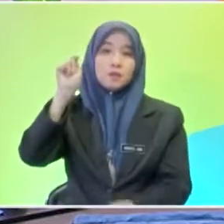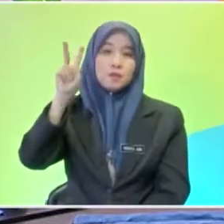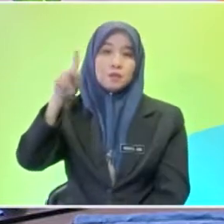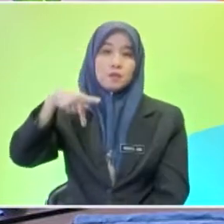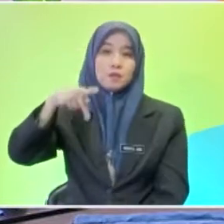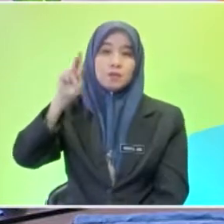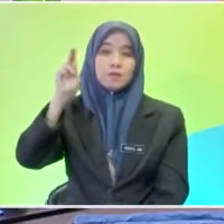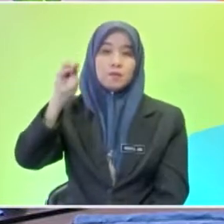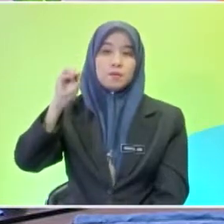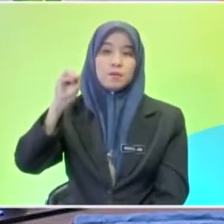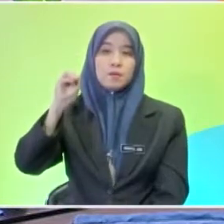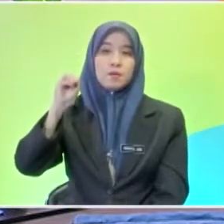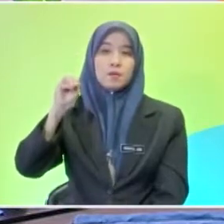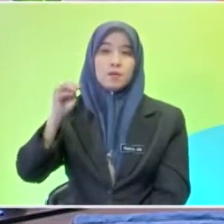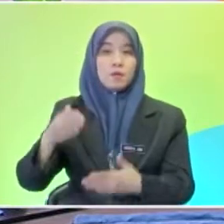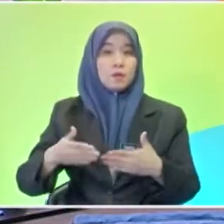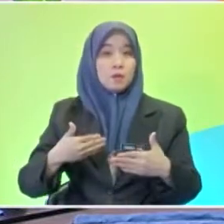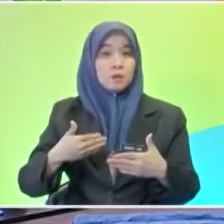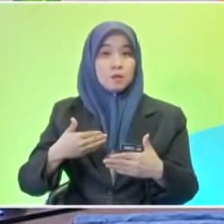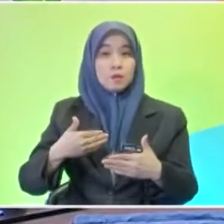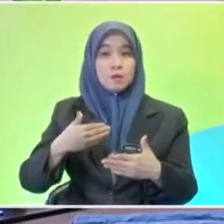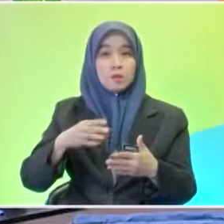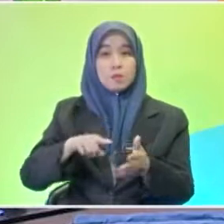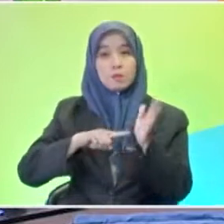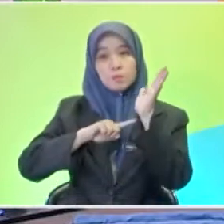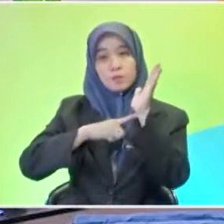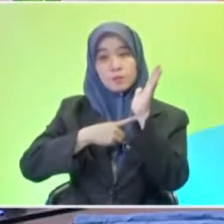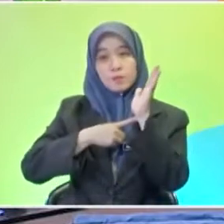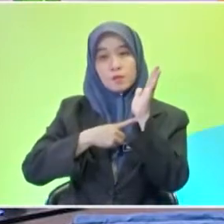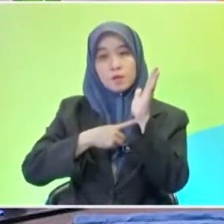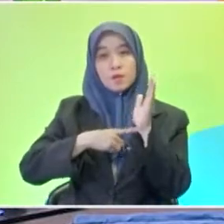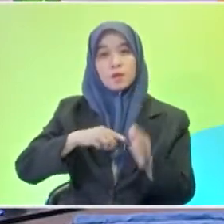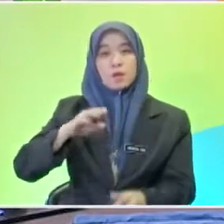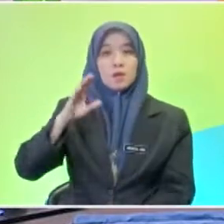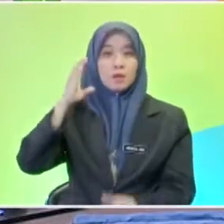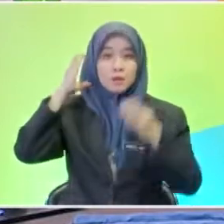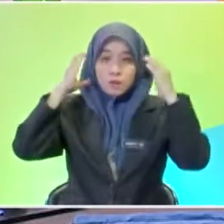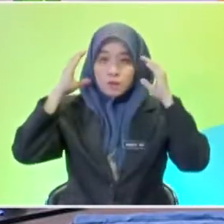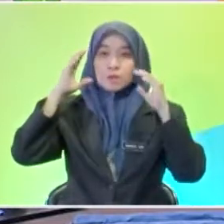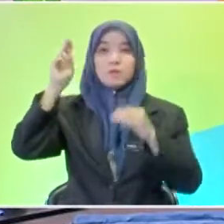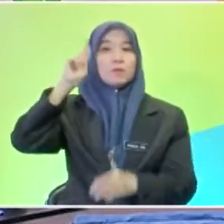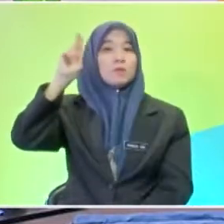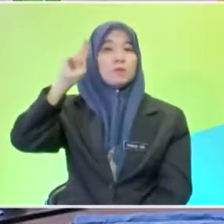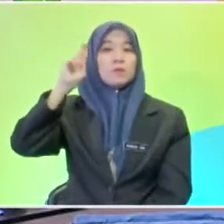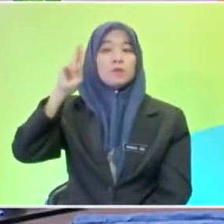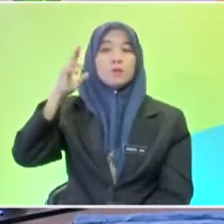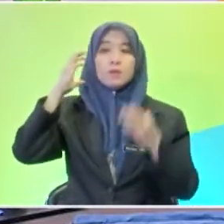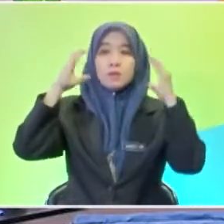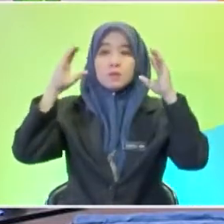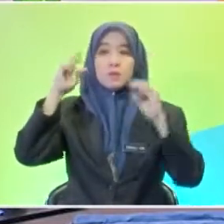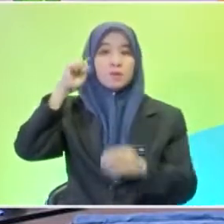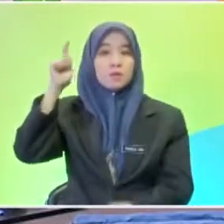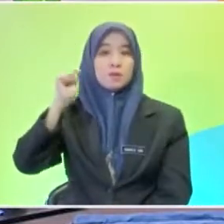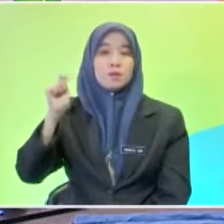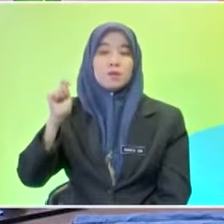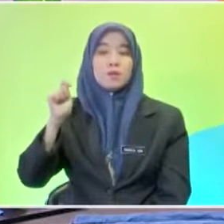before we begin today's English lesson, I also want to say hello to teacher Zaharatul as